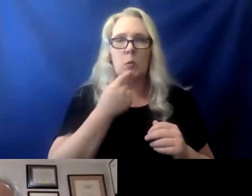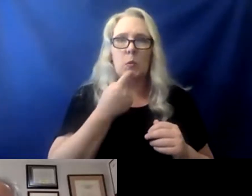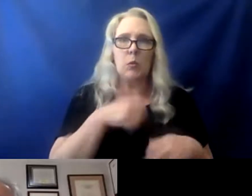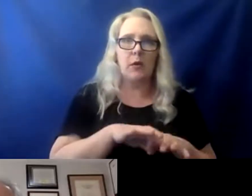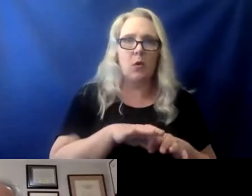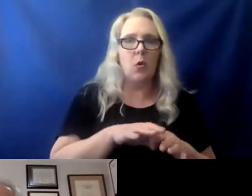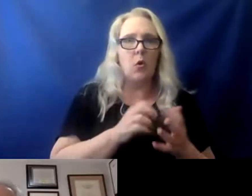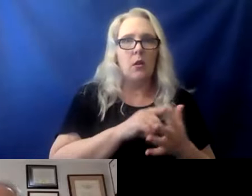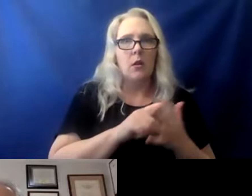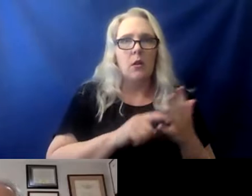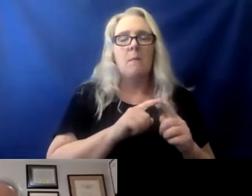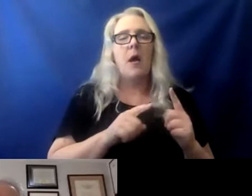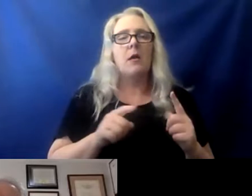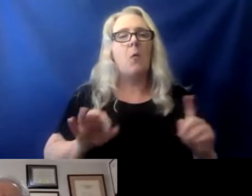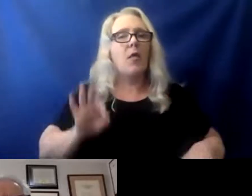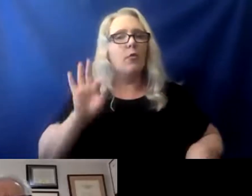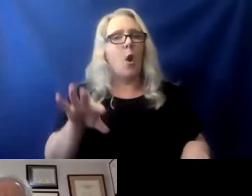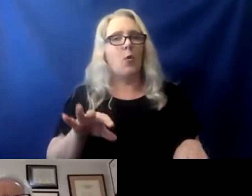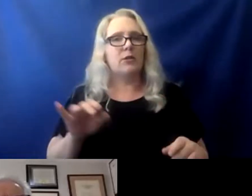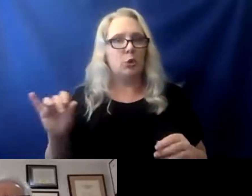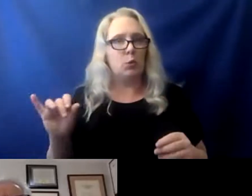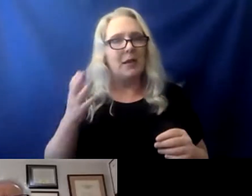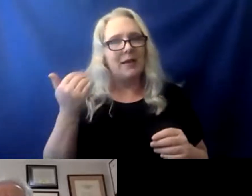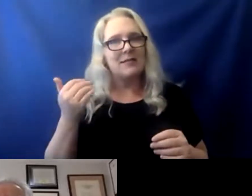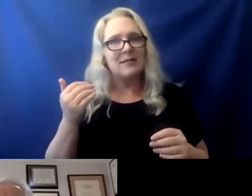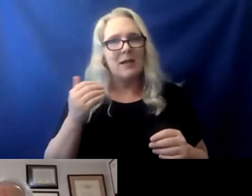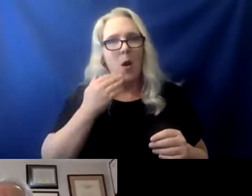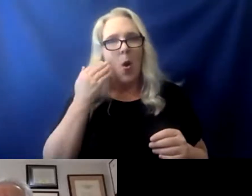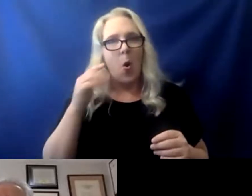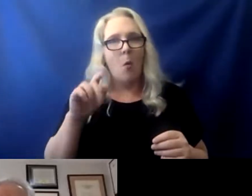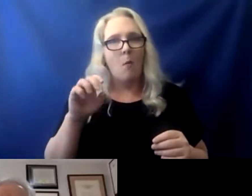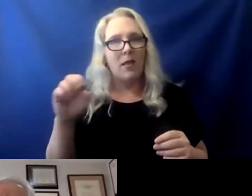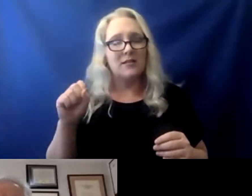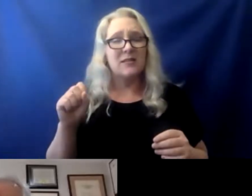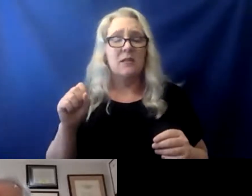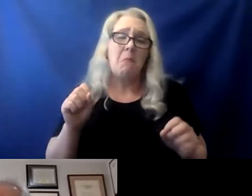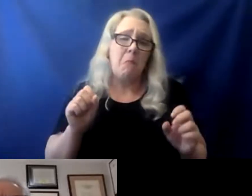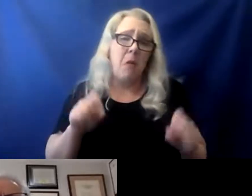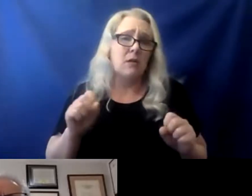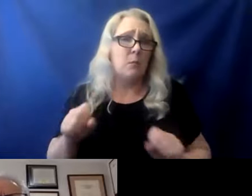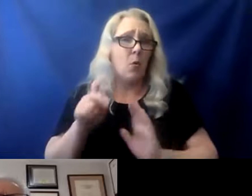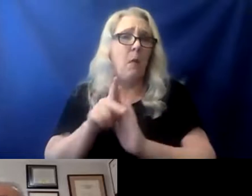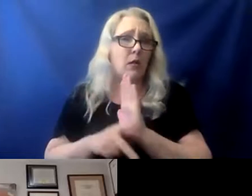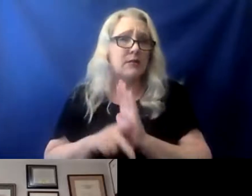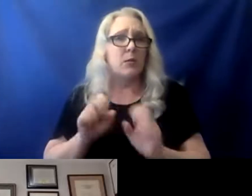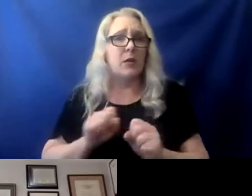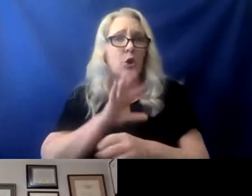that into the mix and see if that could be another potential policy initiative that we can put into our